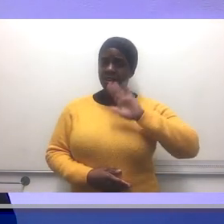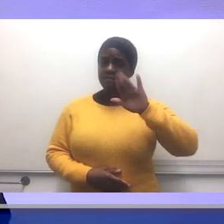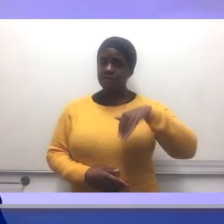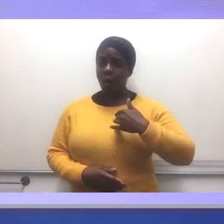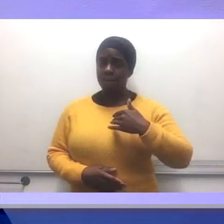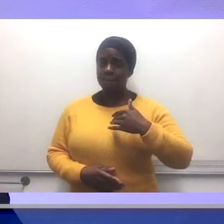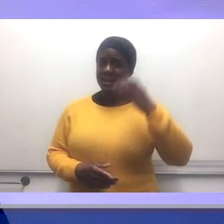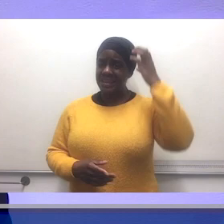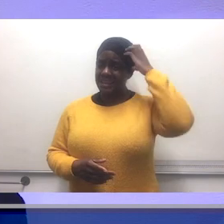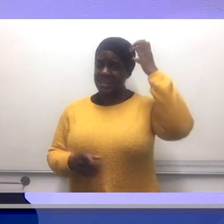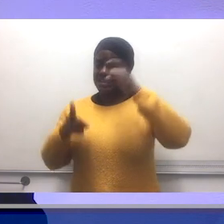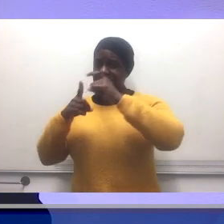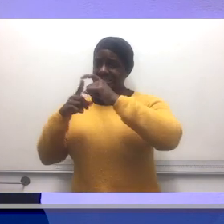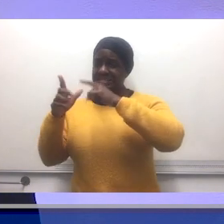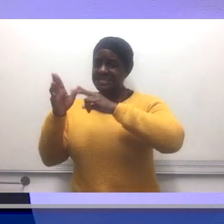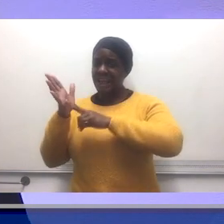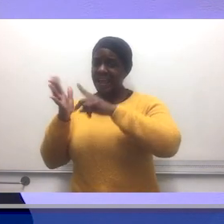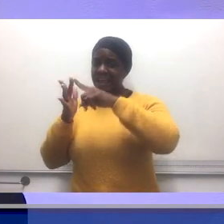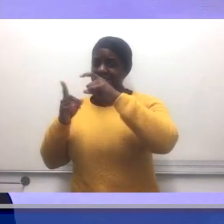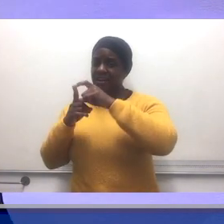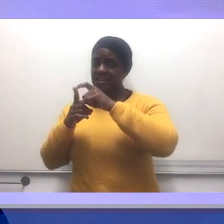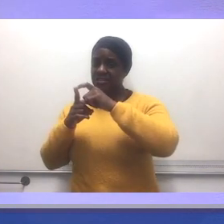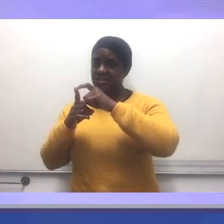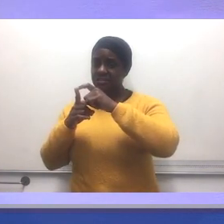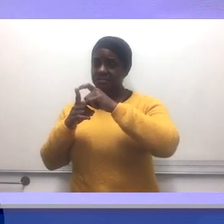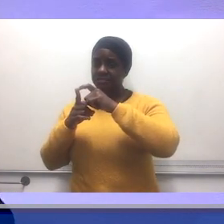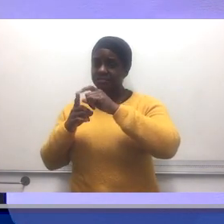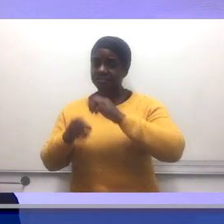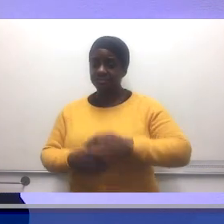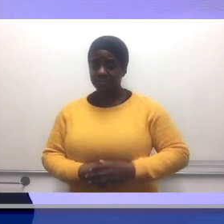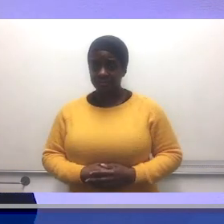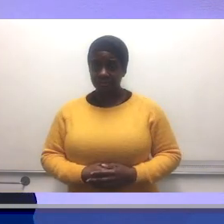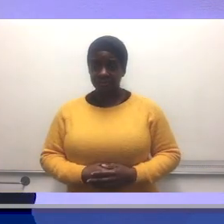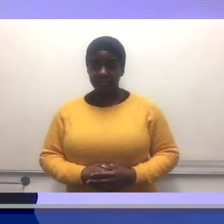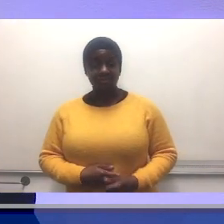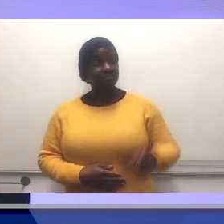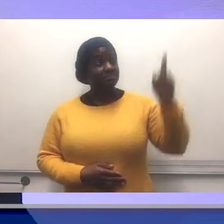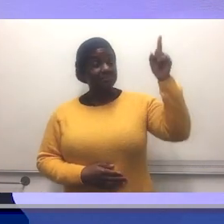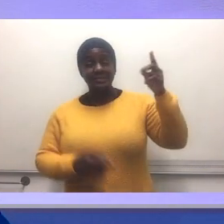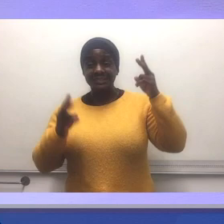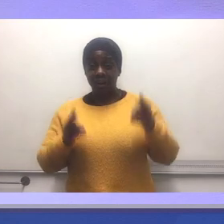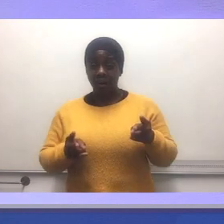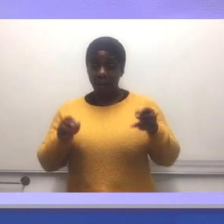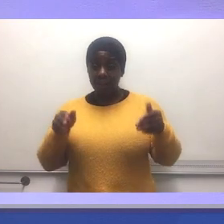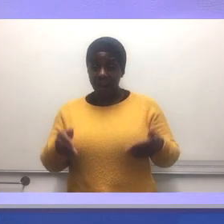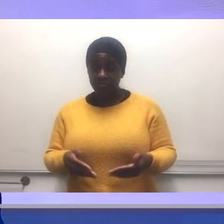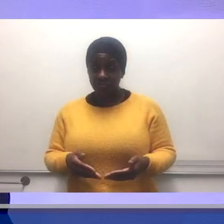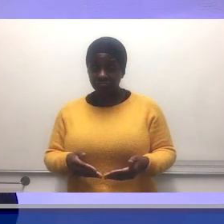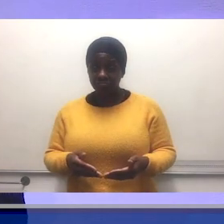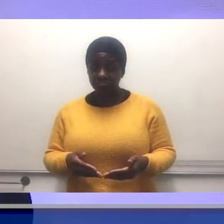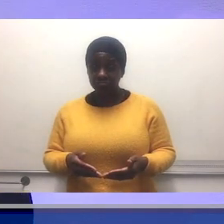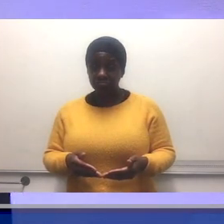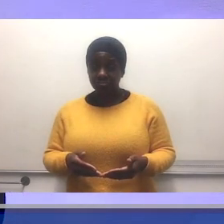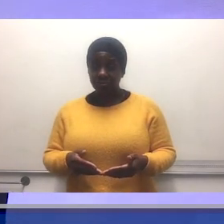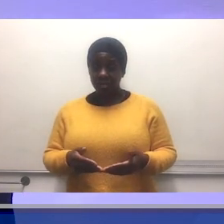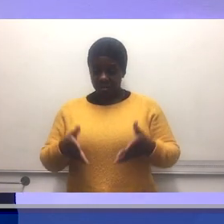David that he both died and was buried, and his tomb